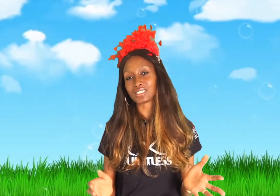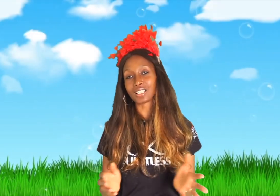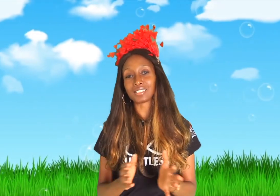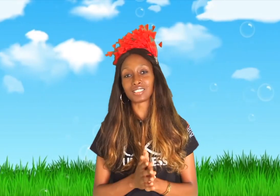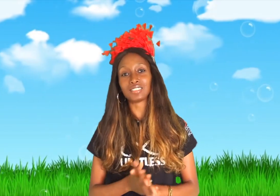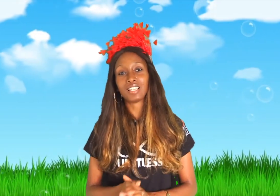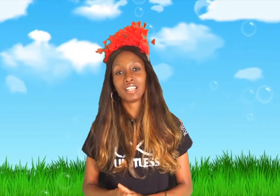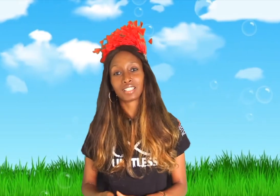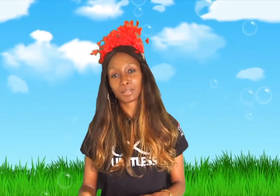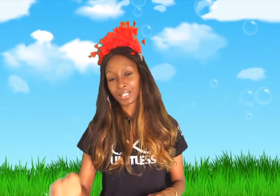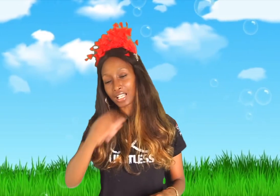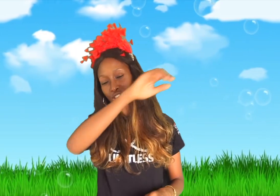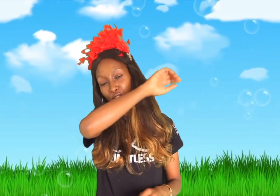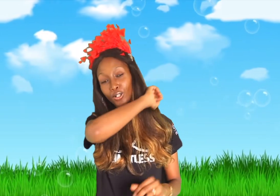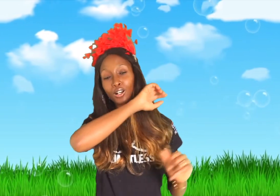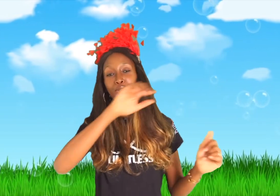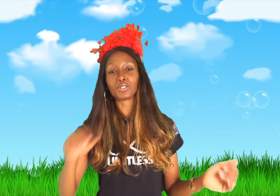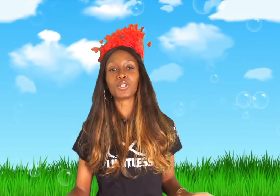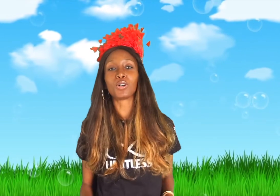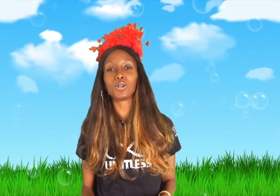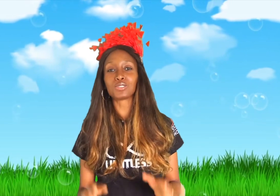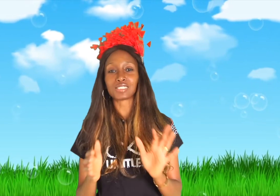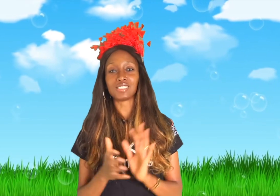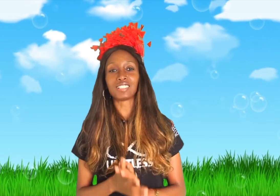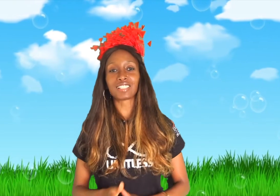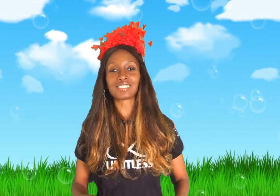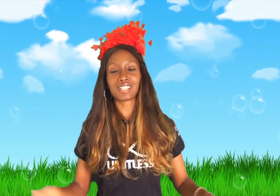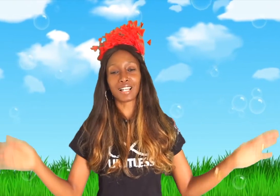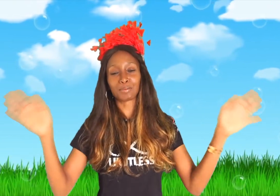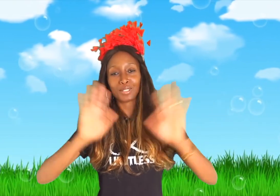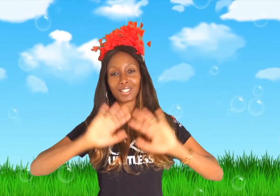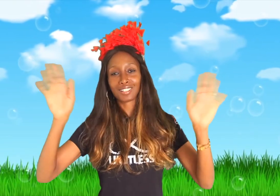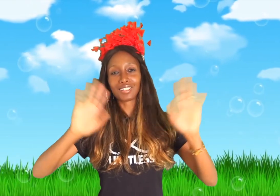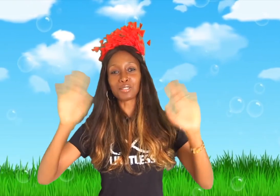Keep sanitizing. Keep catching your cough and your cold. Till